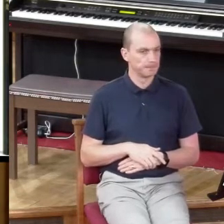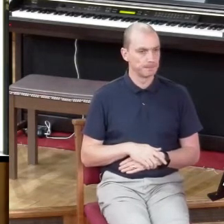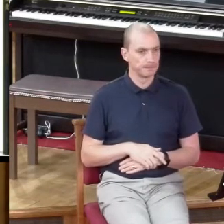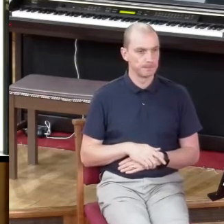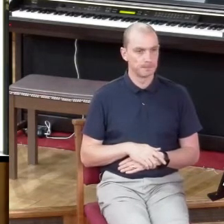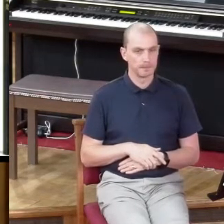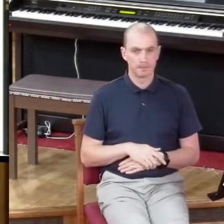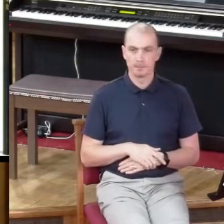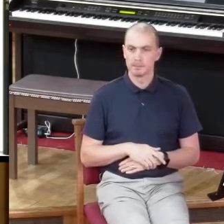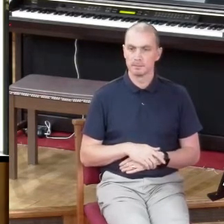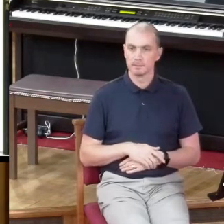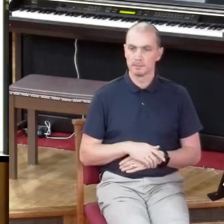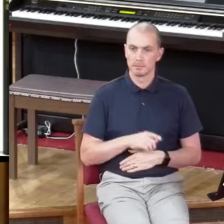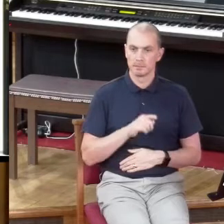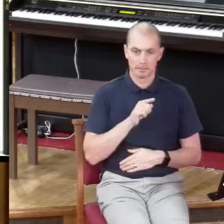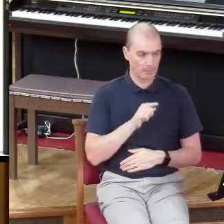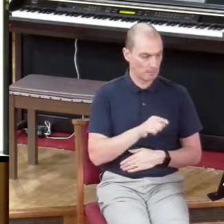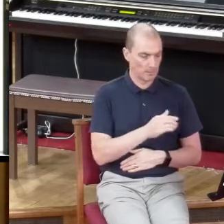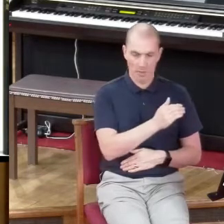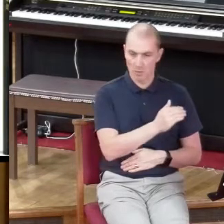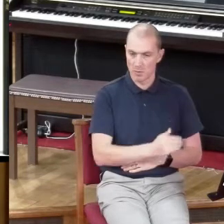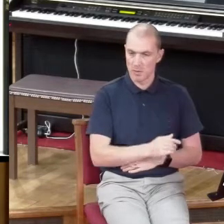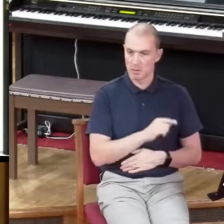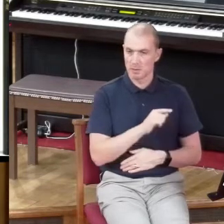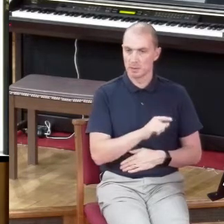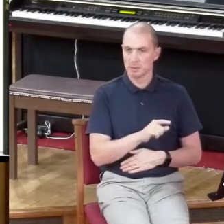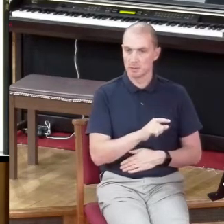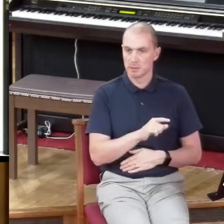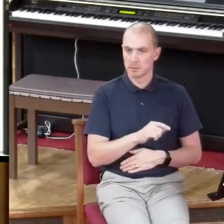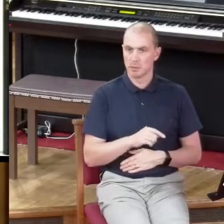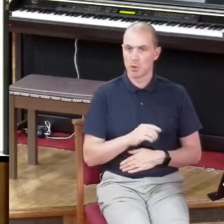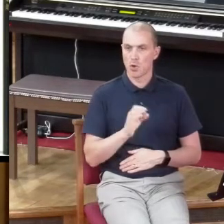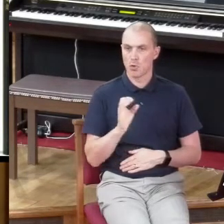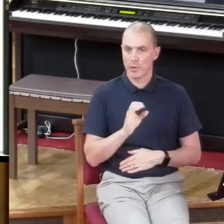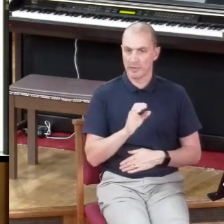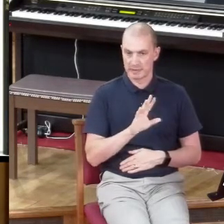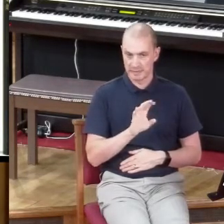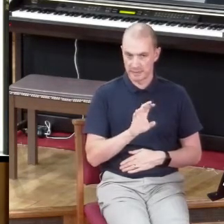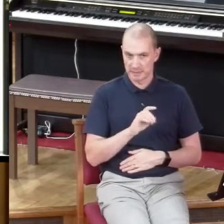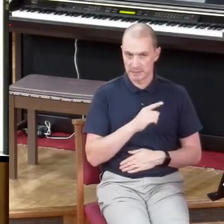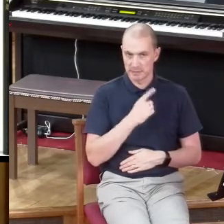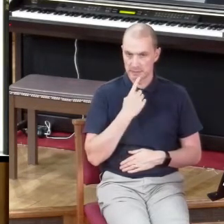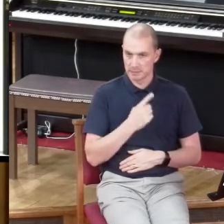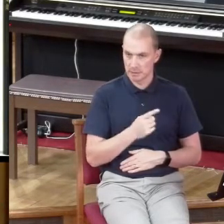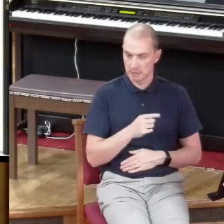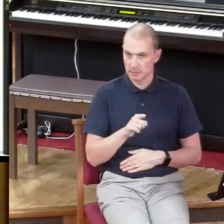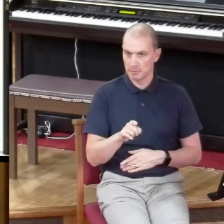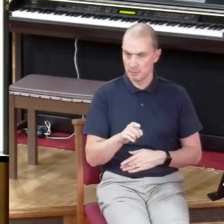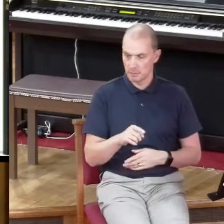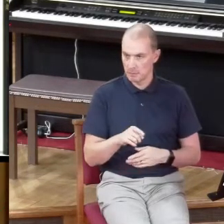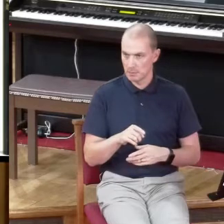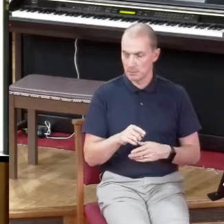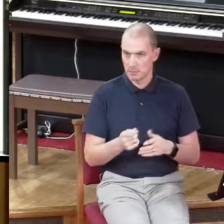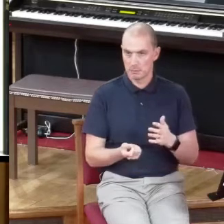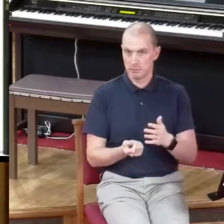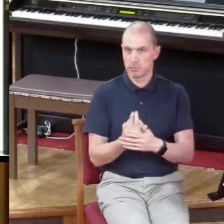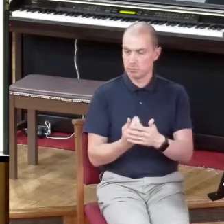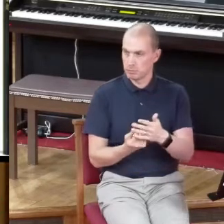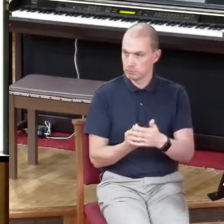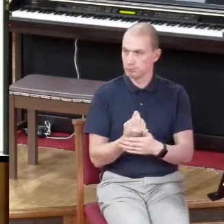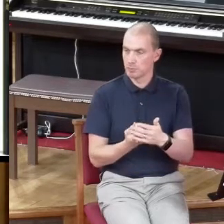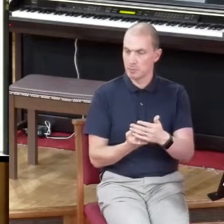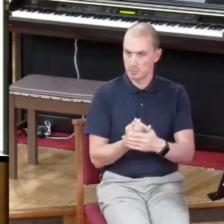So he goes on in that mighty chapter in 1 Corinthians 15 to speak of all the implications of that resurrection for forgiveness,